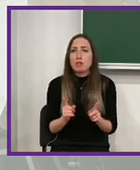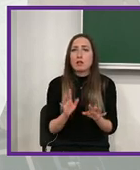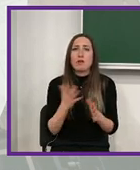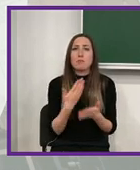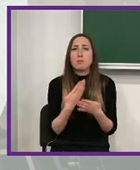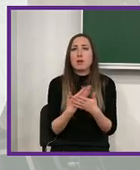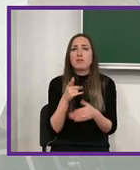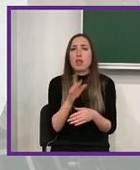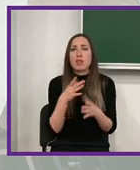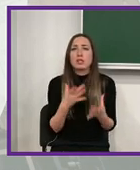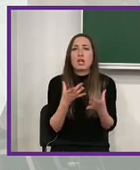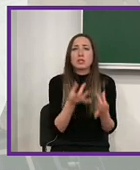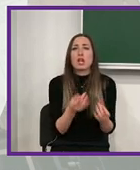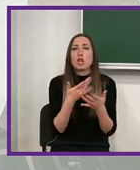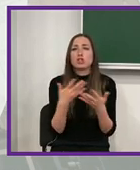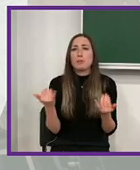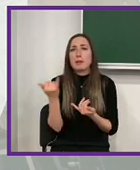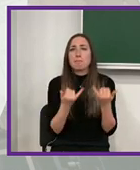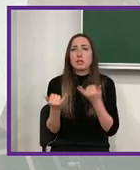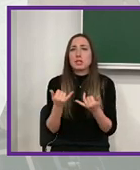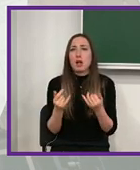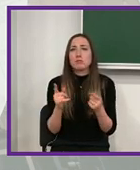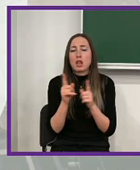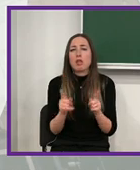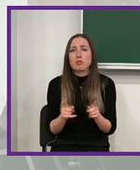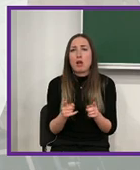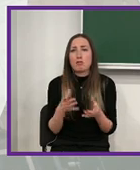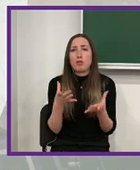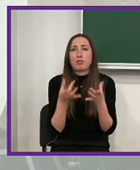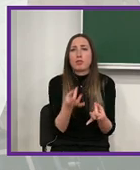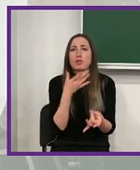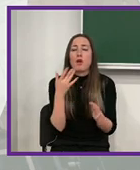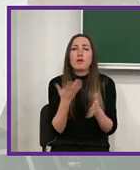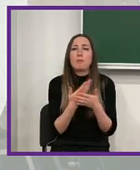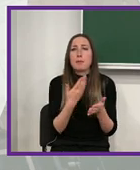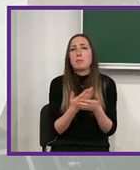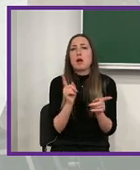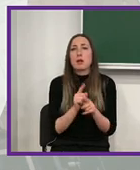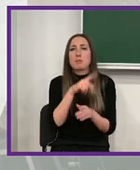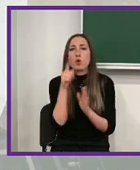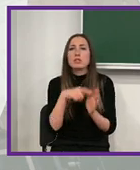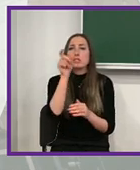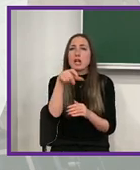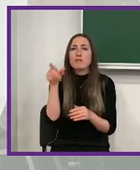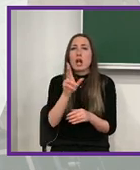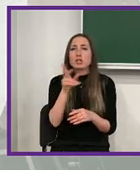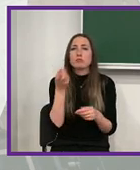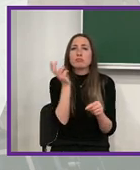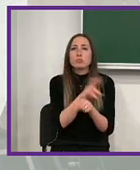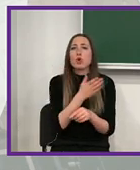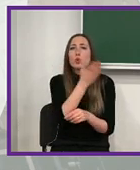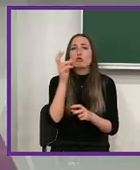chemicals? It's about making sure that people who are coming into your factory very often, okay, I'm not sure actually how it's